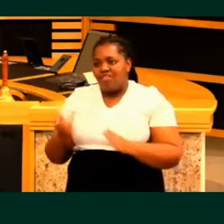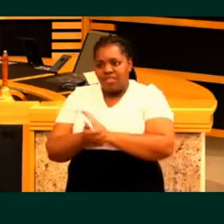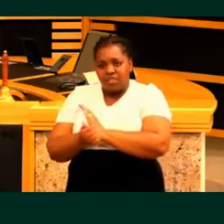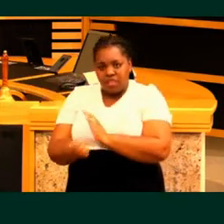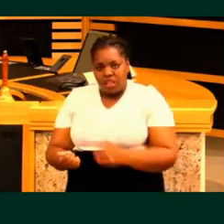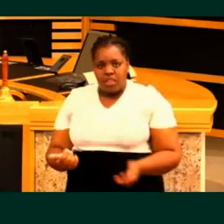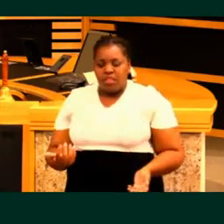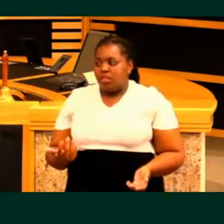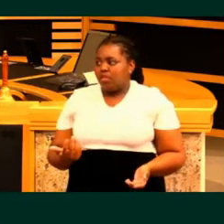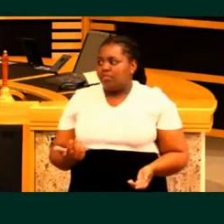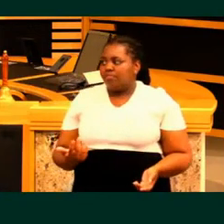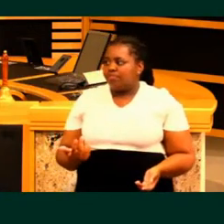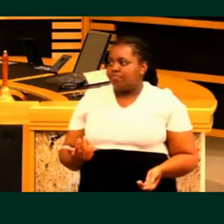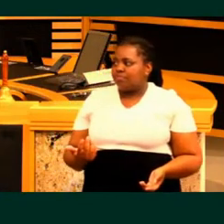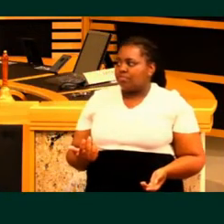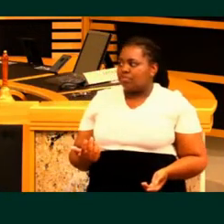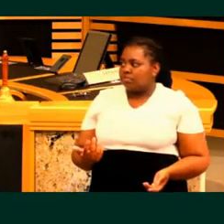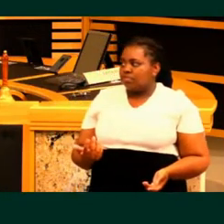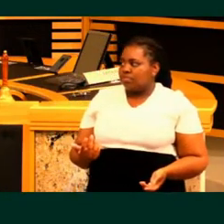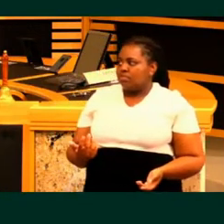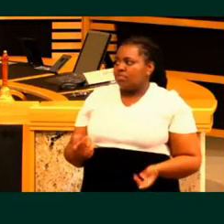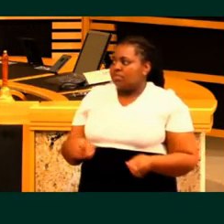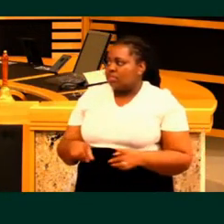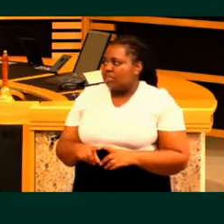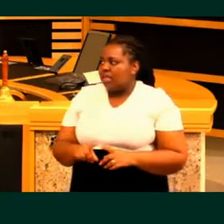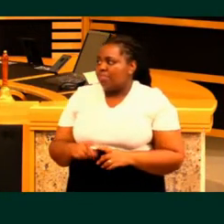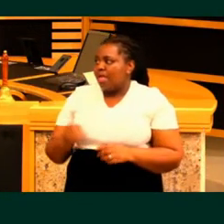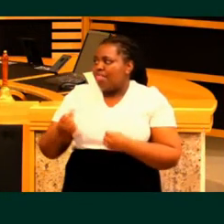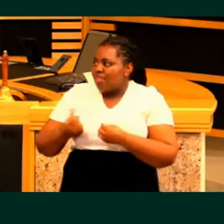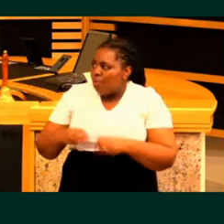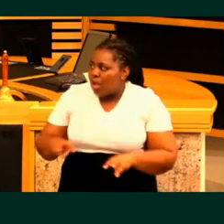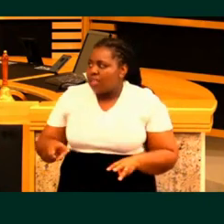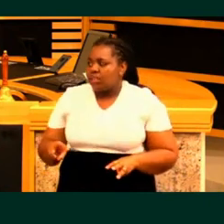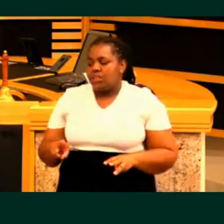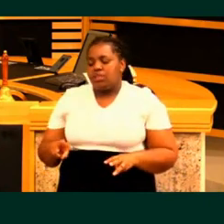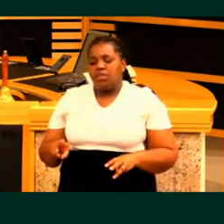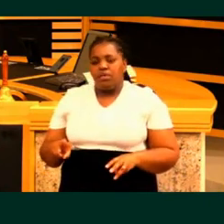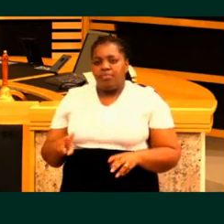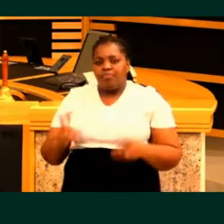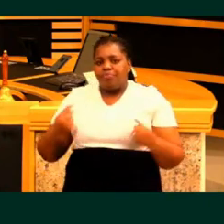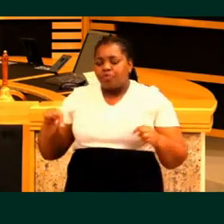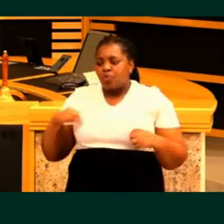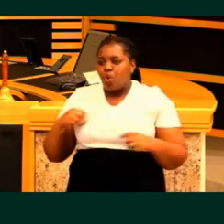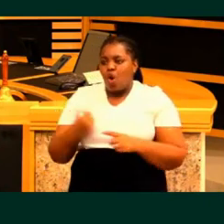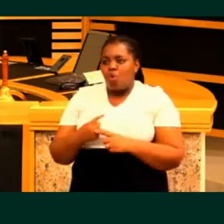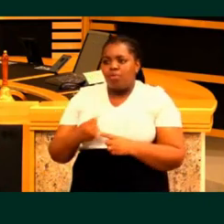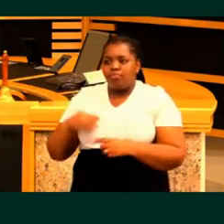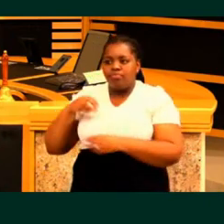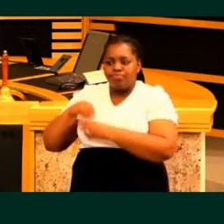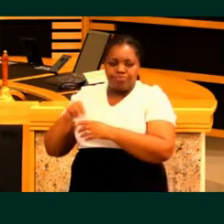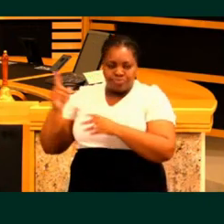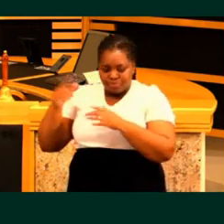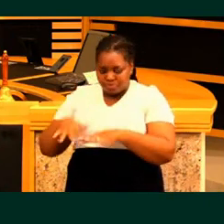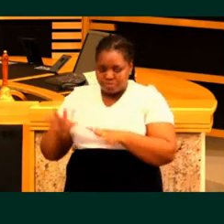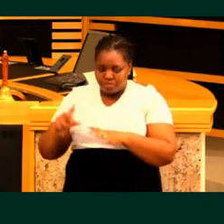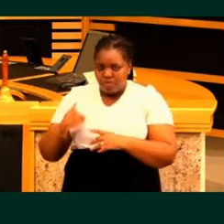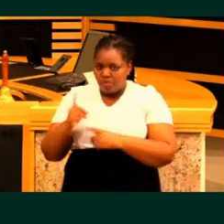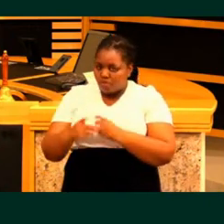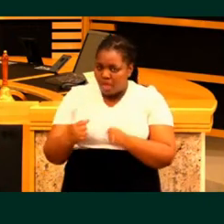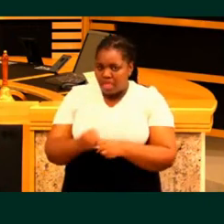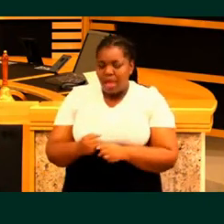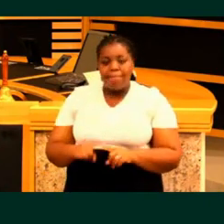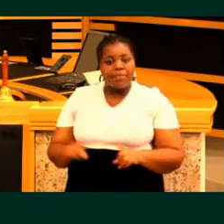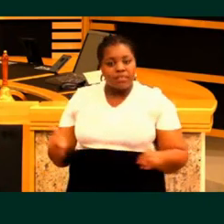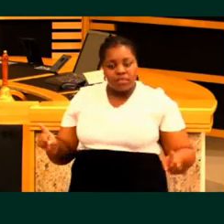and could address the the amount of waste that that we put in our oceans every year but on